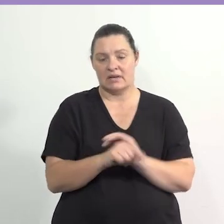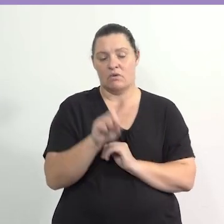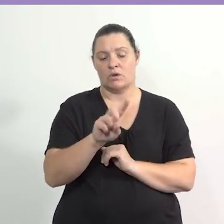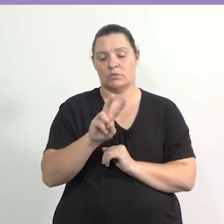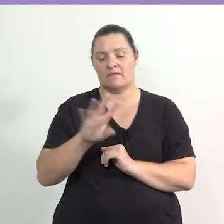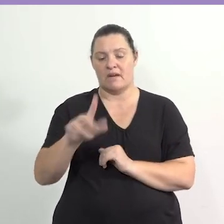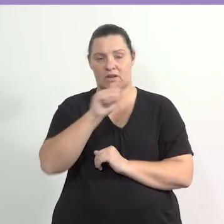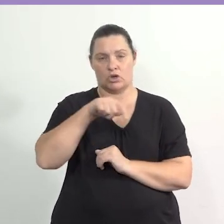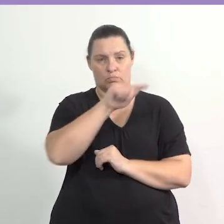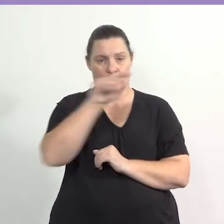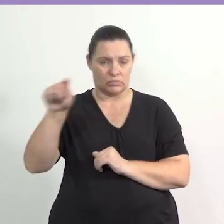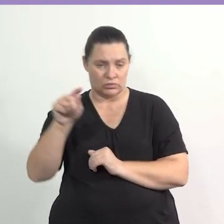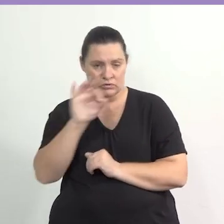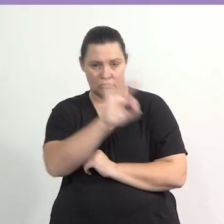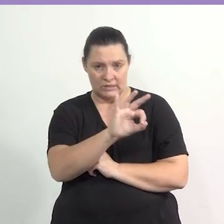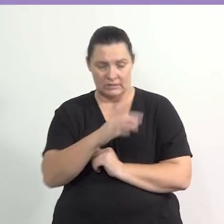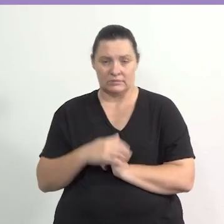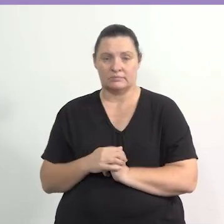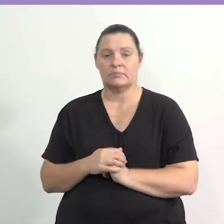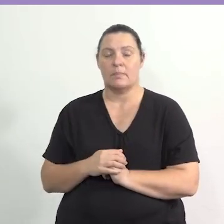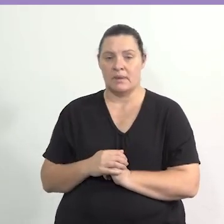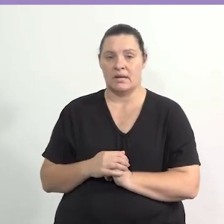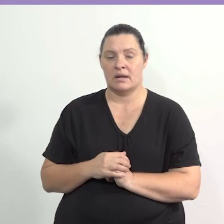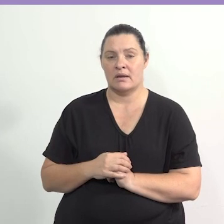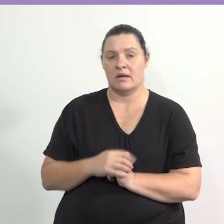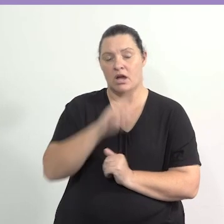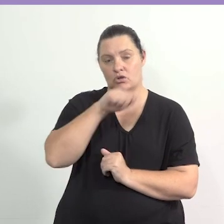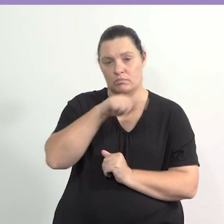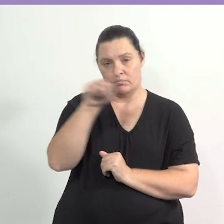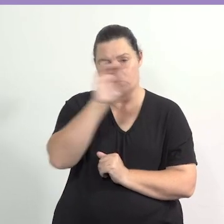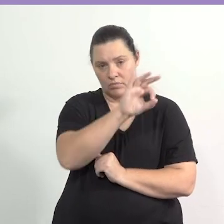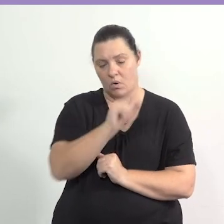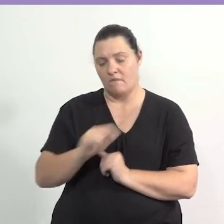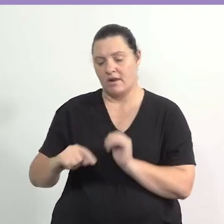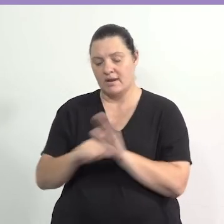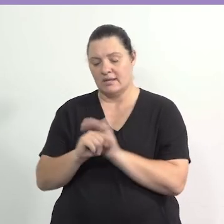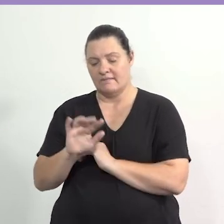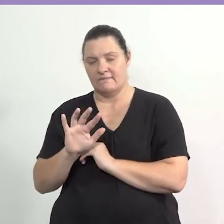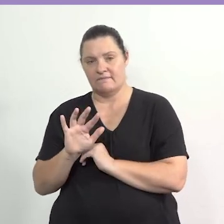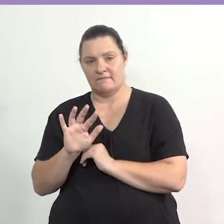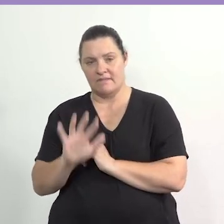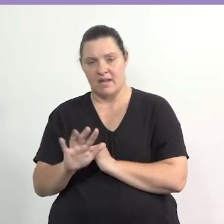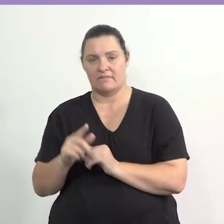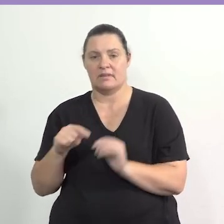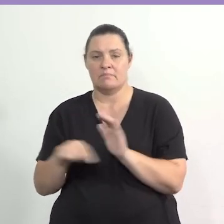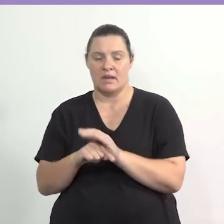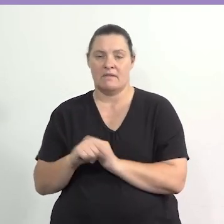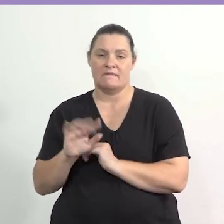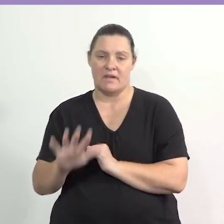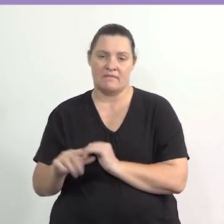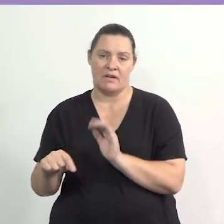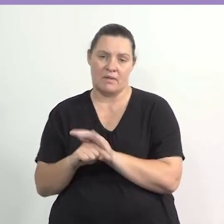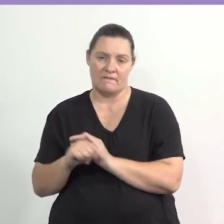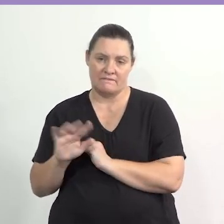a negative 125. That is the cube root of negative 5 multiplied by negative